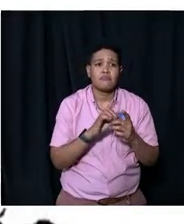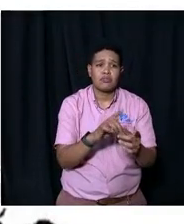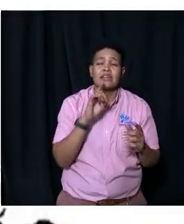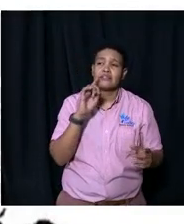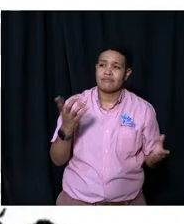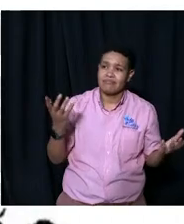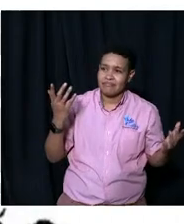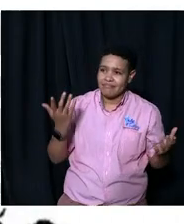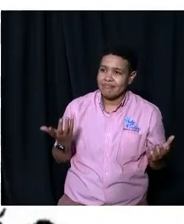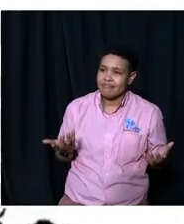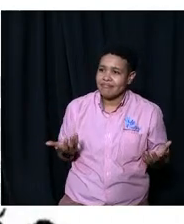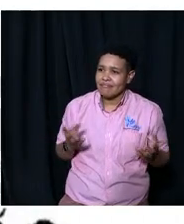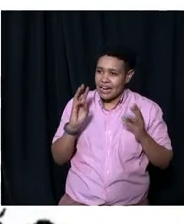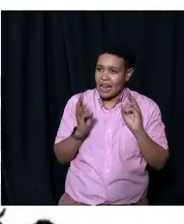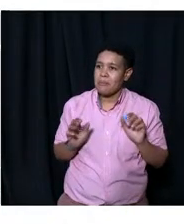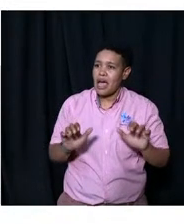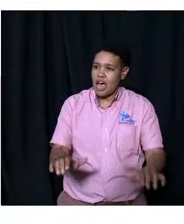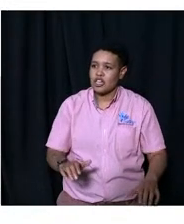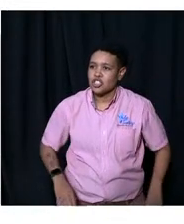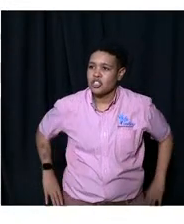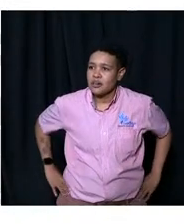action.